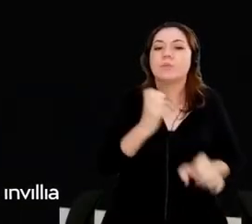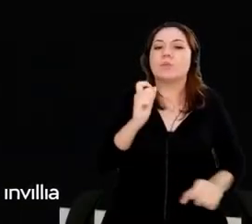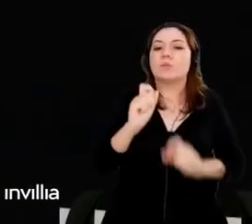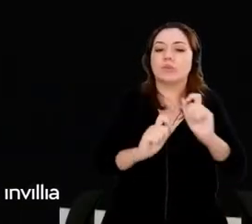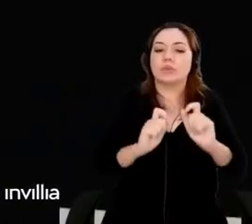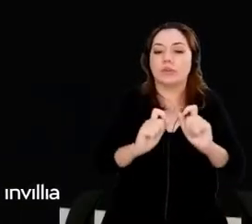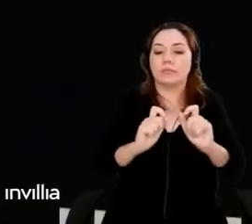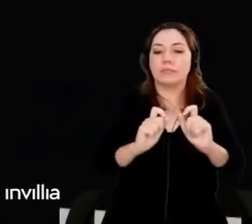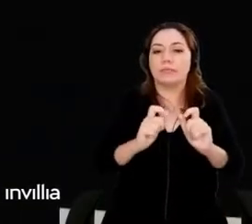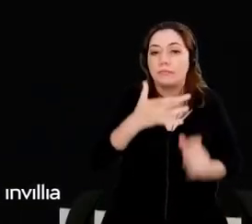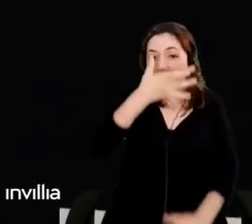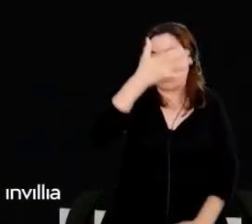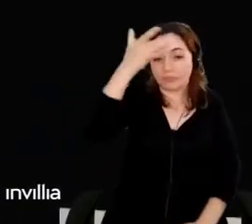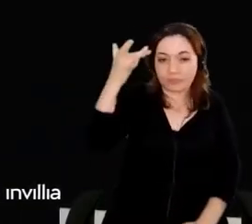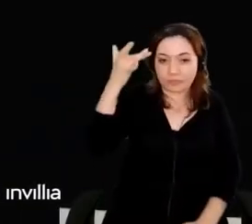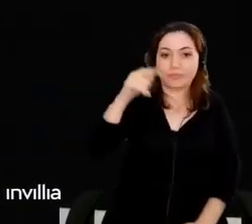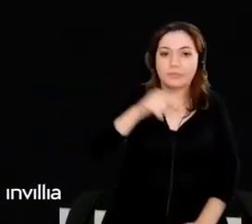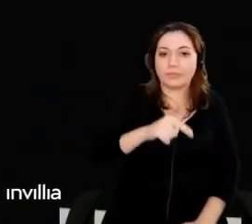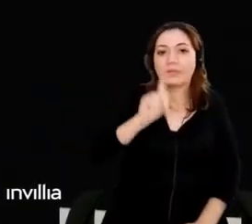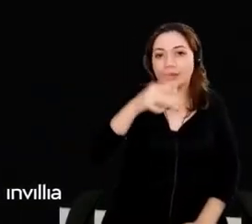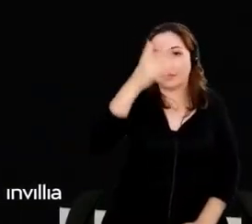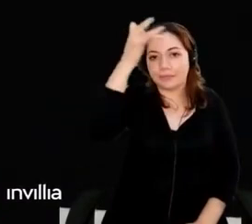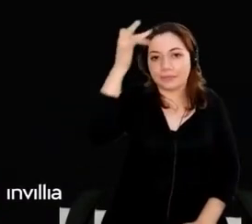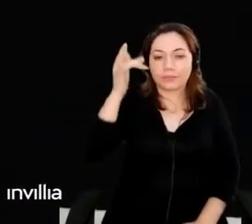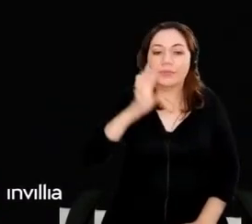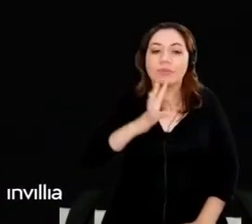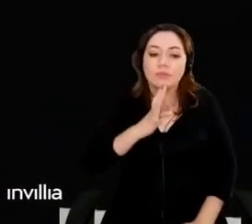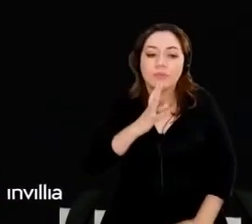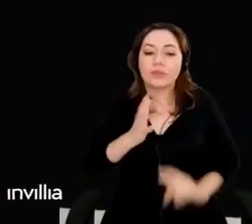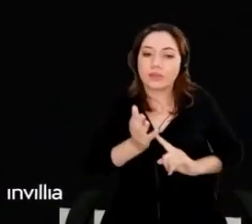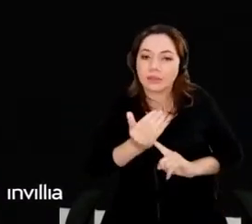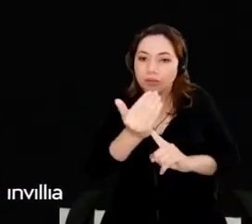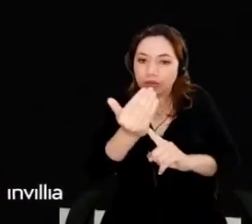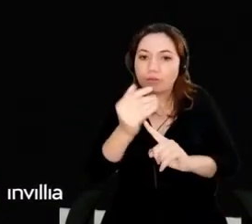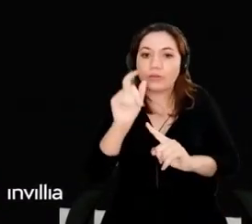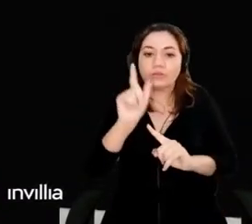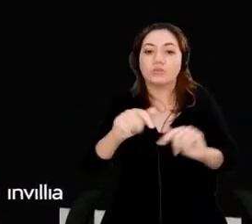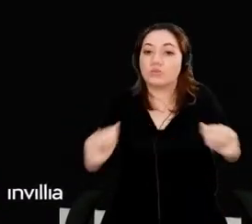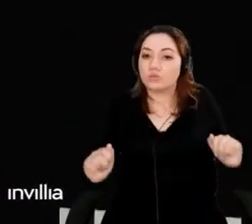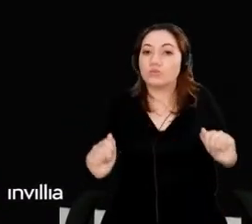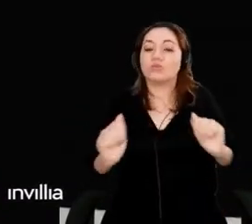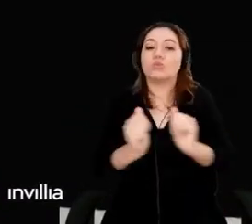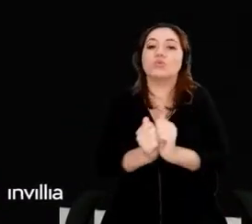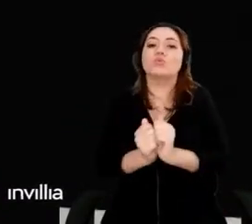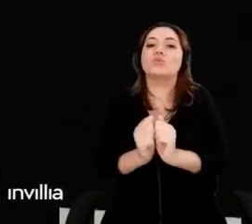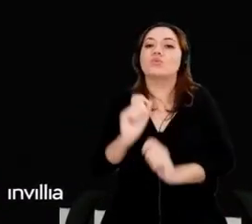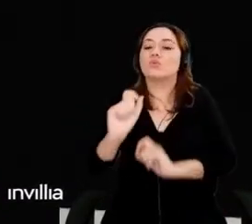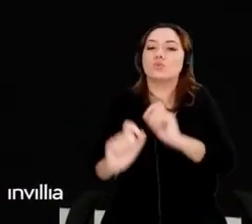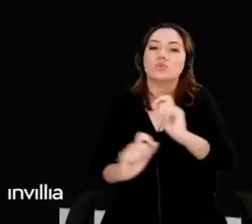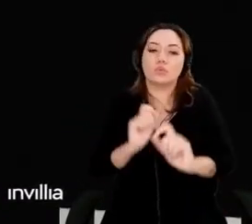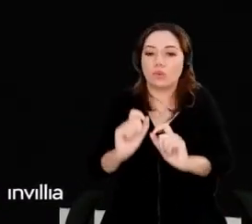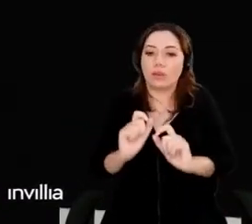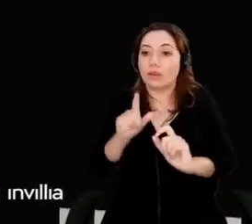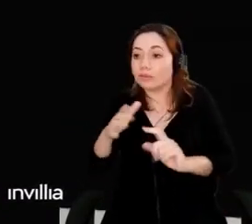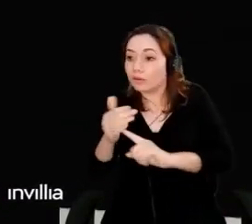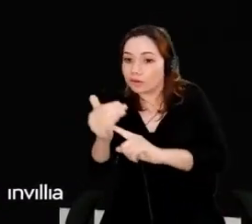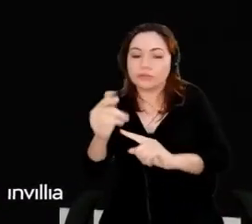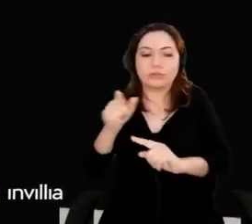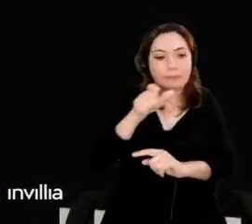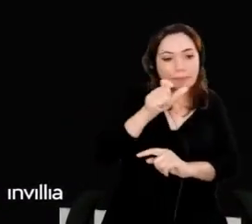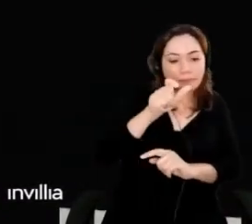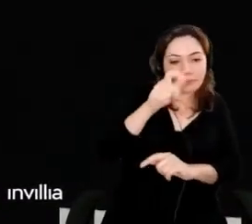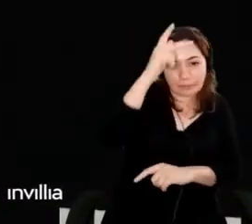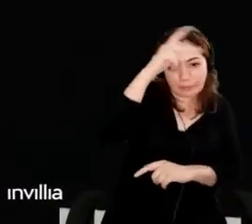people meeting technology together, we can solve things that are